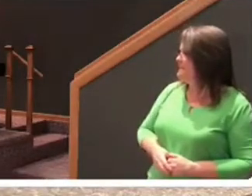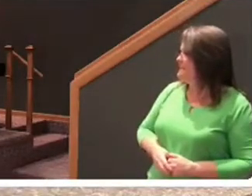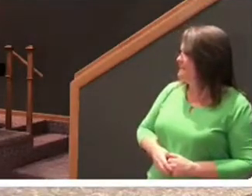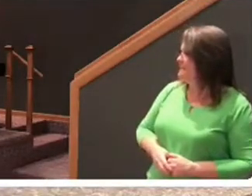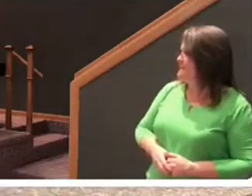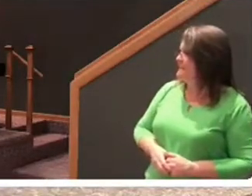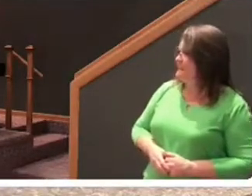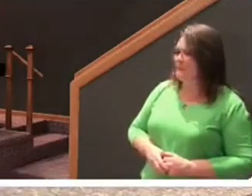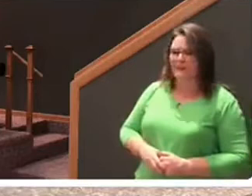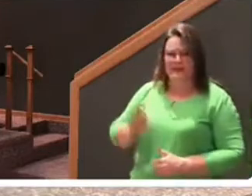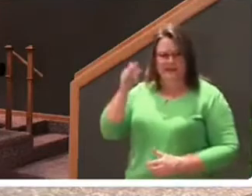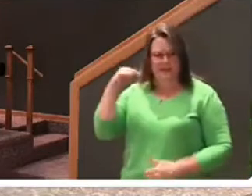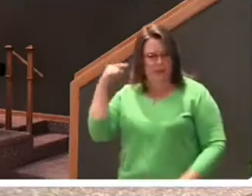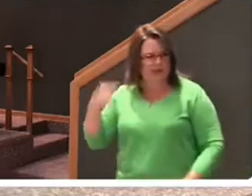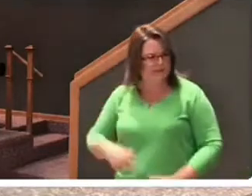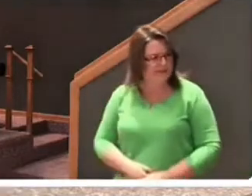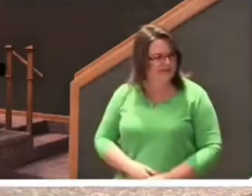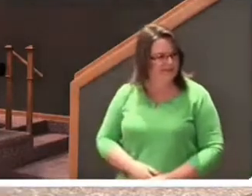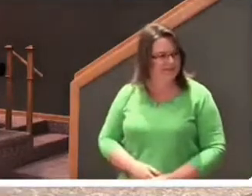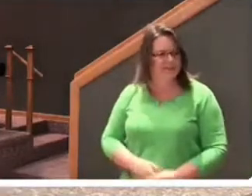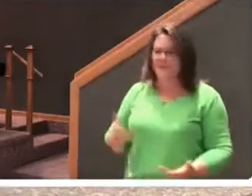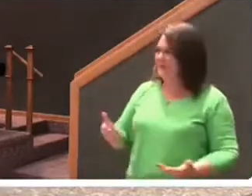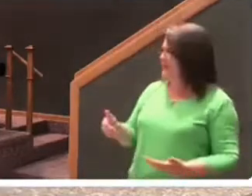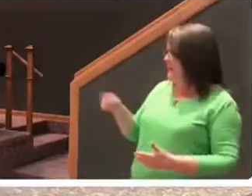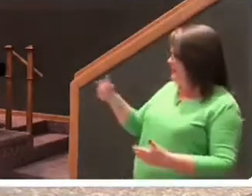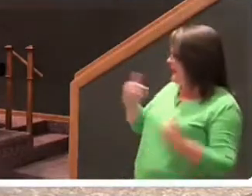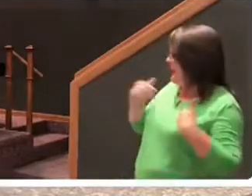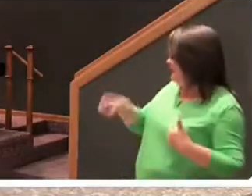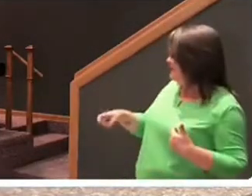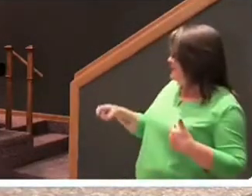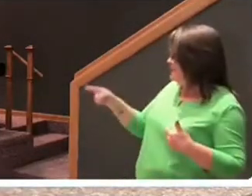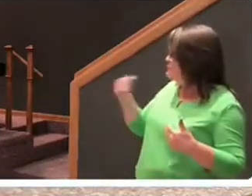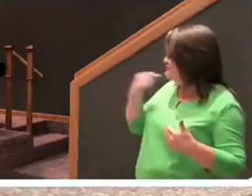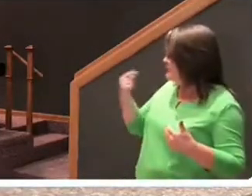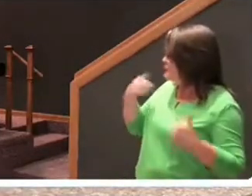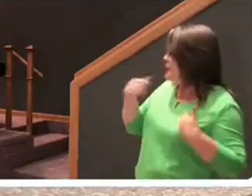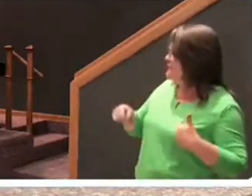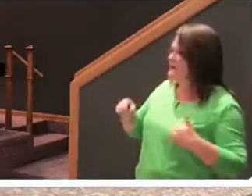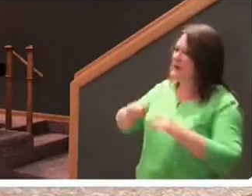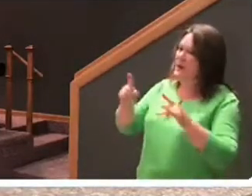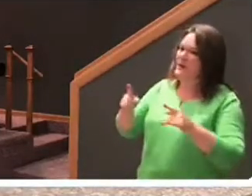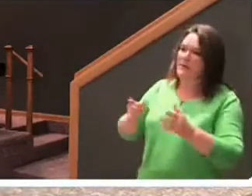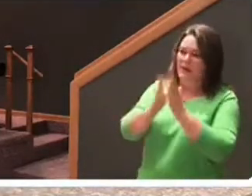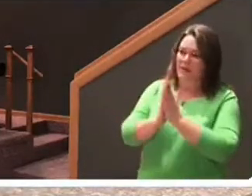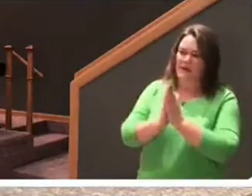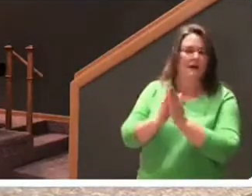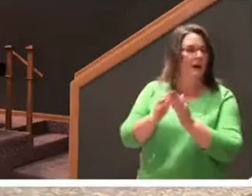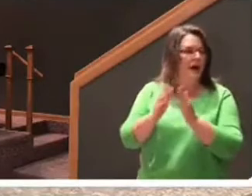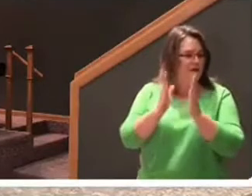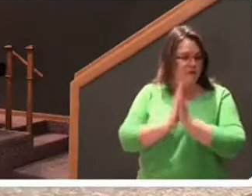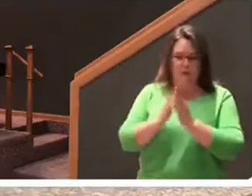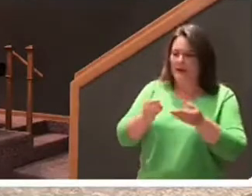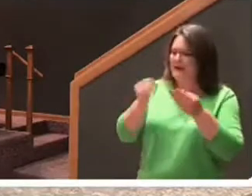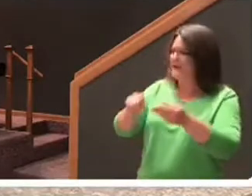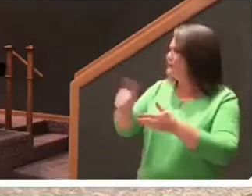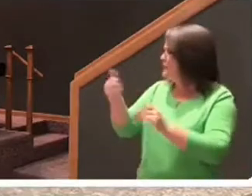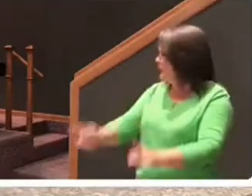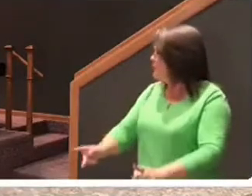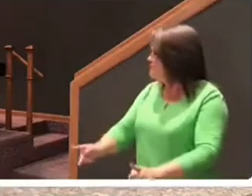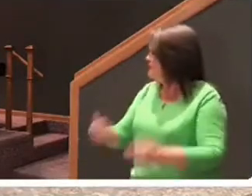Doesn't that seem absurd? I mean, they're in need. They said they're in need, but I'm asking them to pray about giving it away to somebody